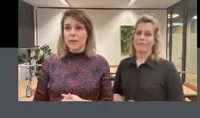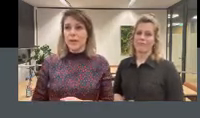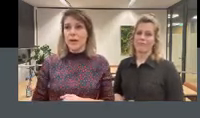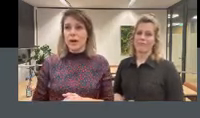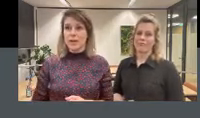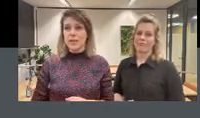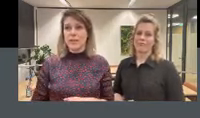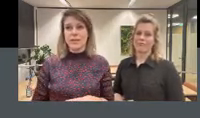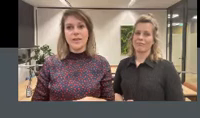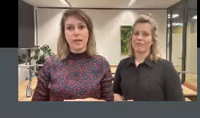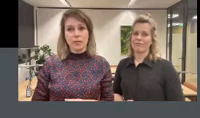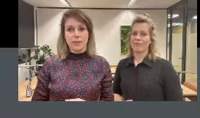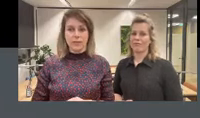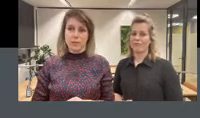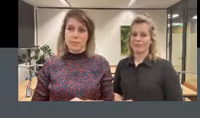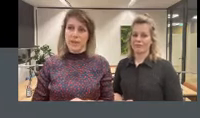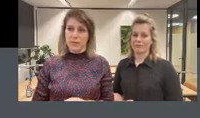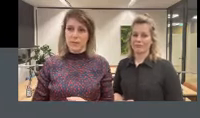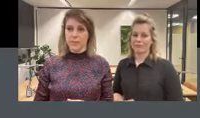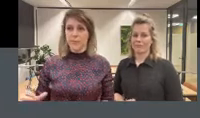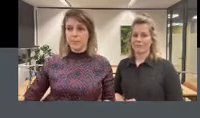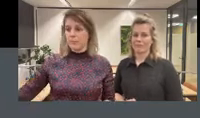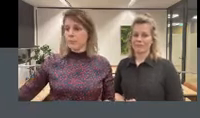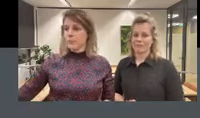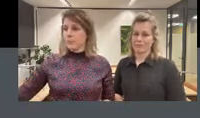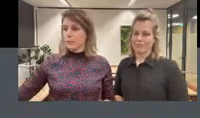suicidality or serious self-injurious behavior.